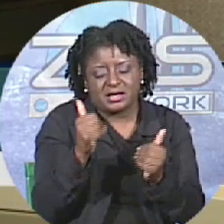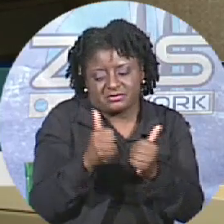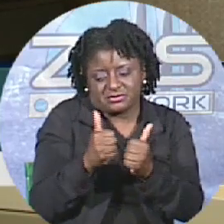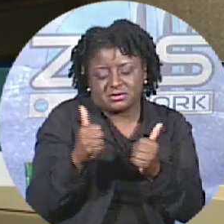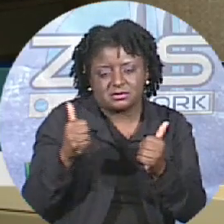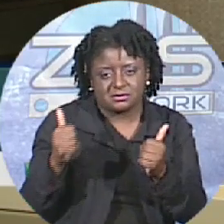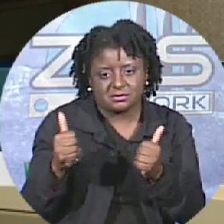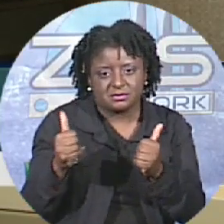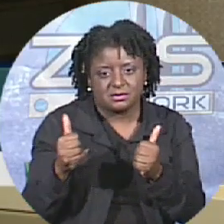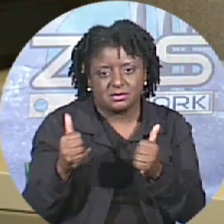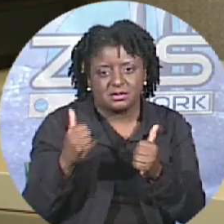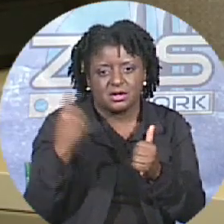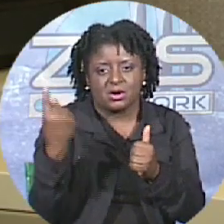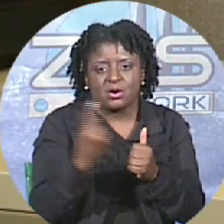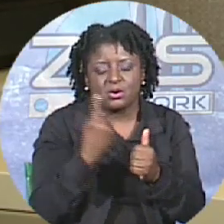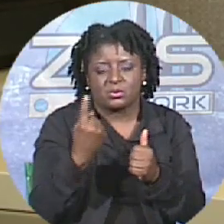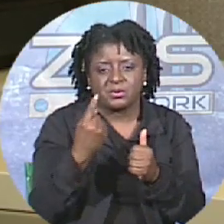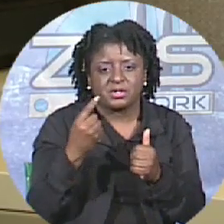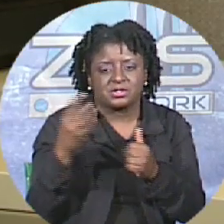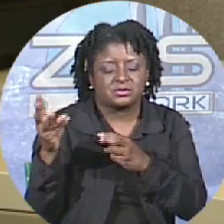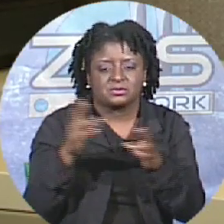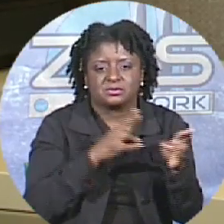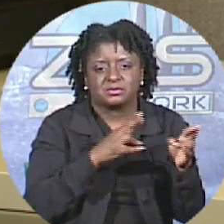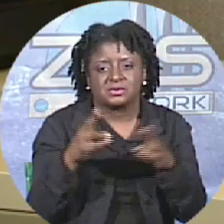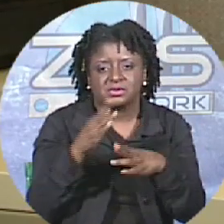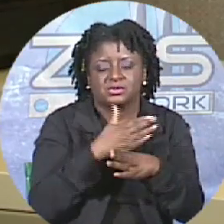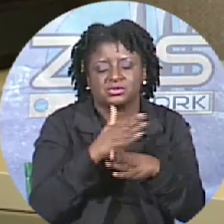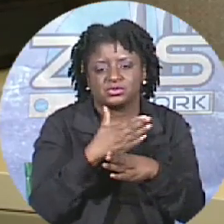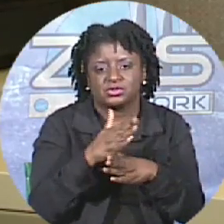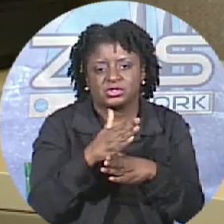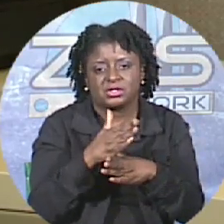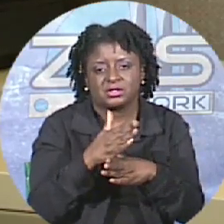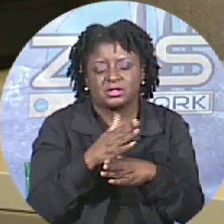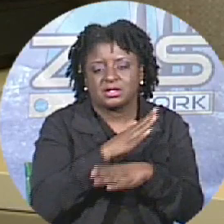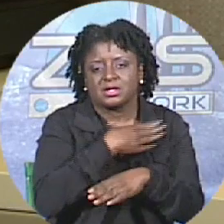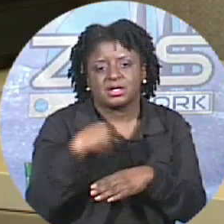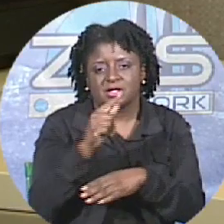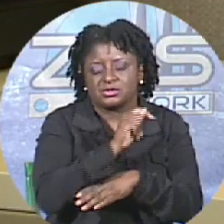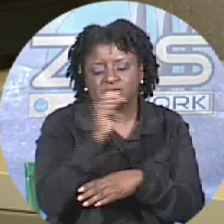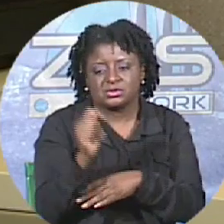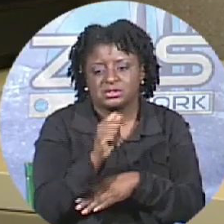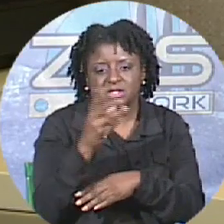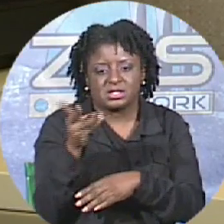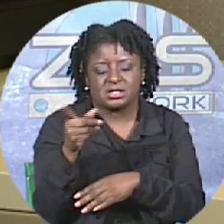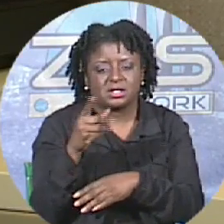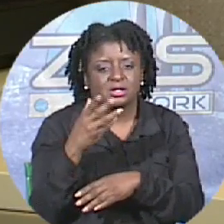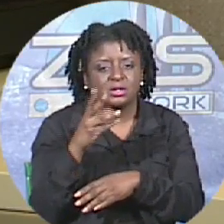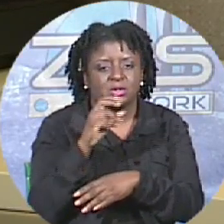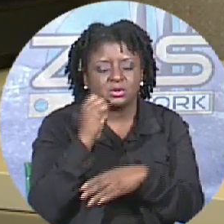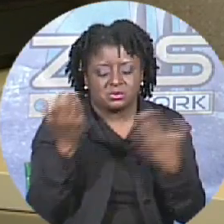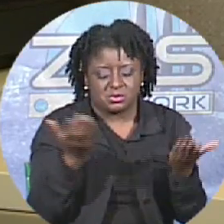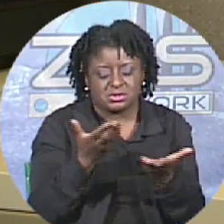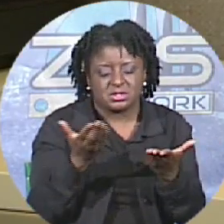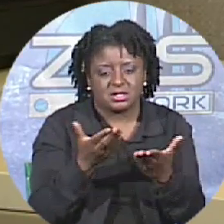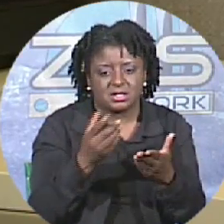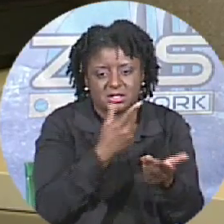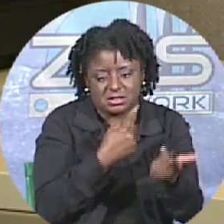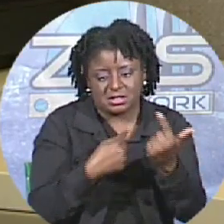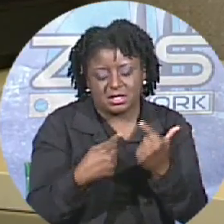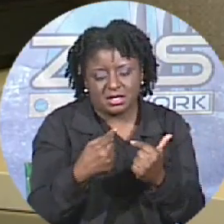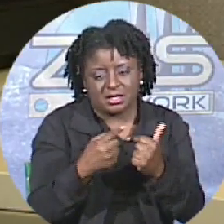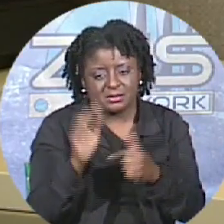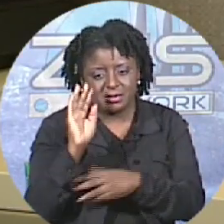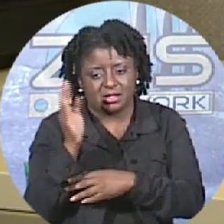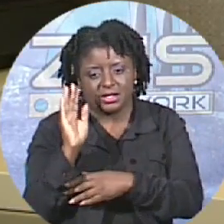He was just always willing to share. And Tuesday, he was here. And he came around and he